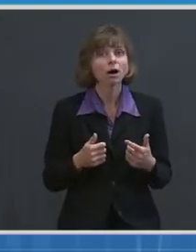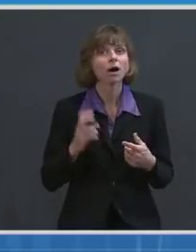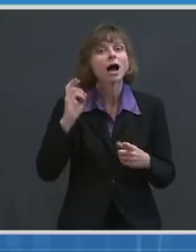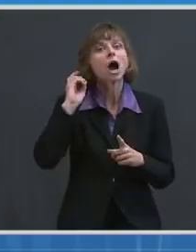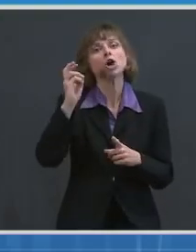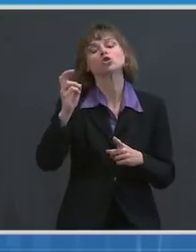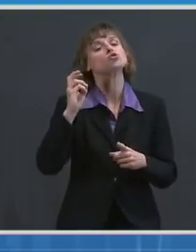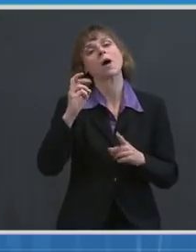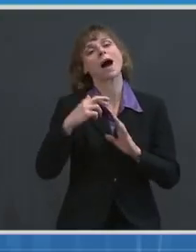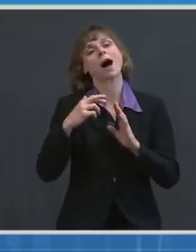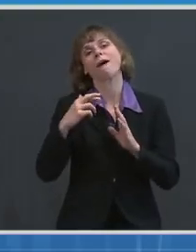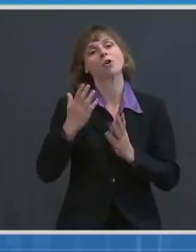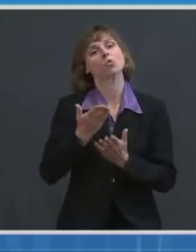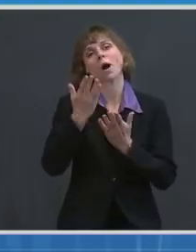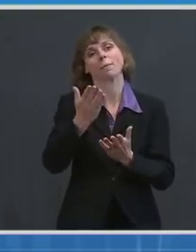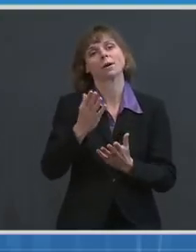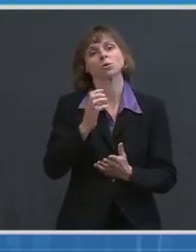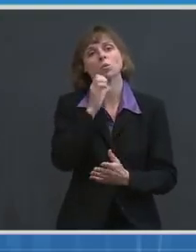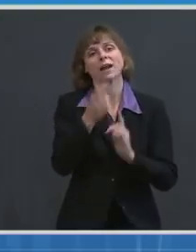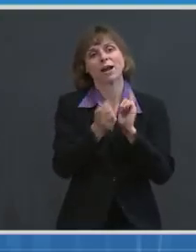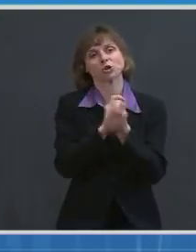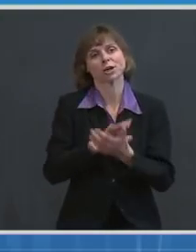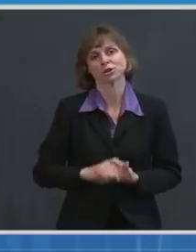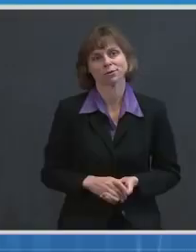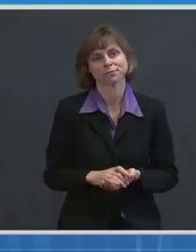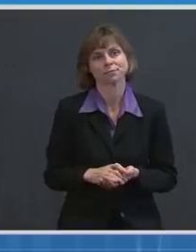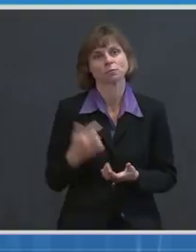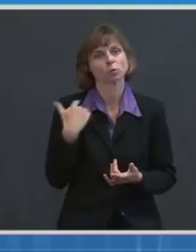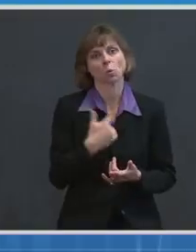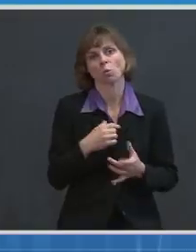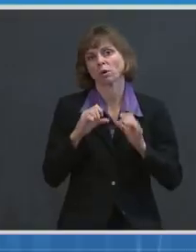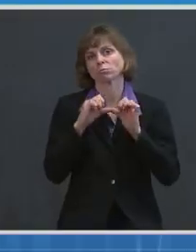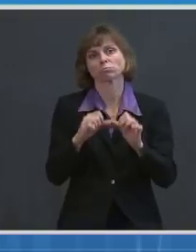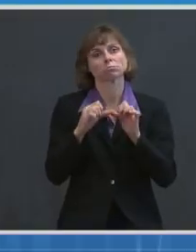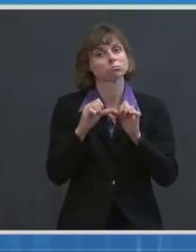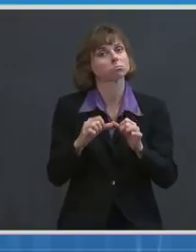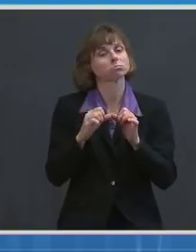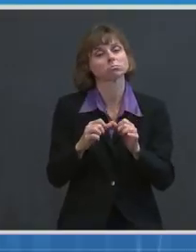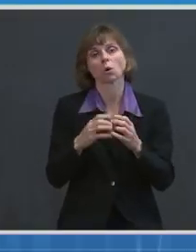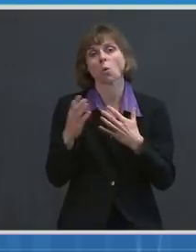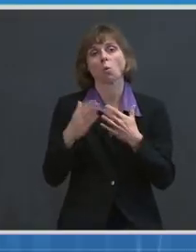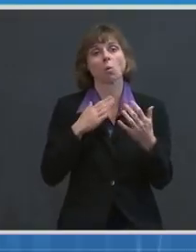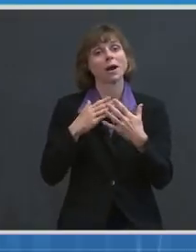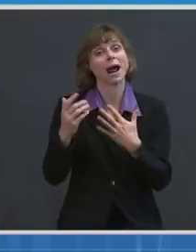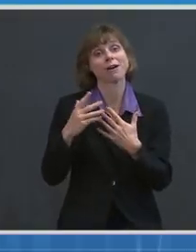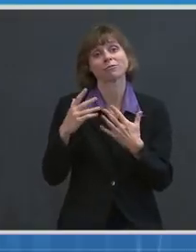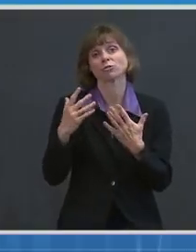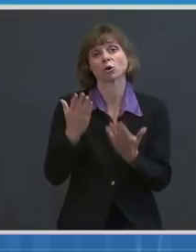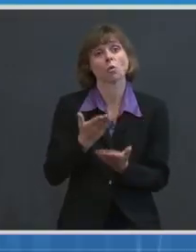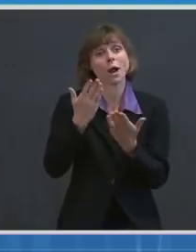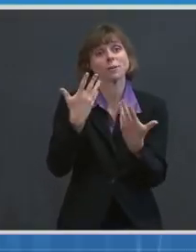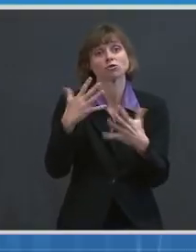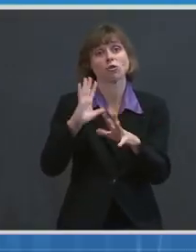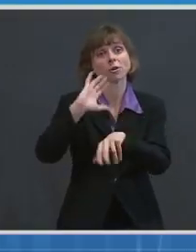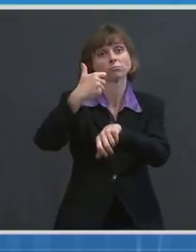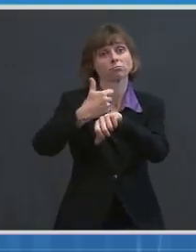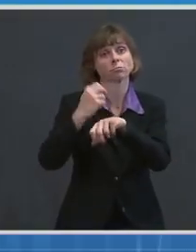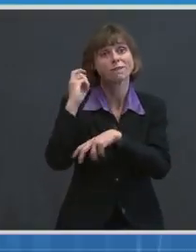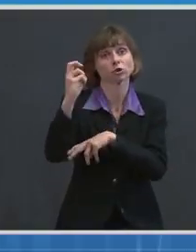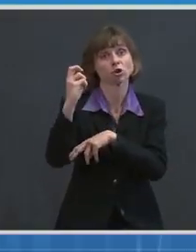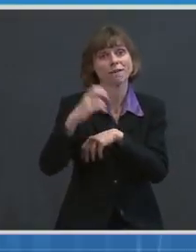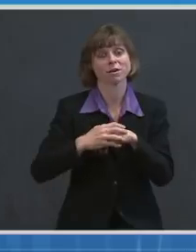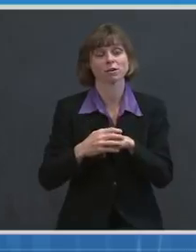is unchanged, and so we would maintain whatever travel guidance is currently in place. We would like to give the opportunity for